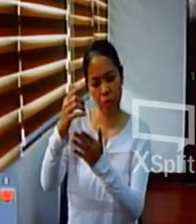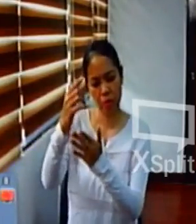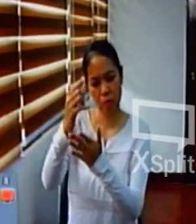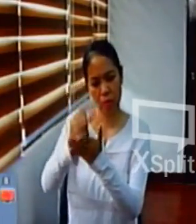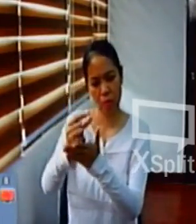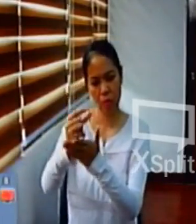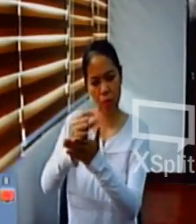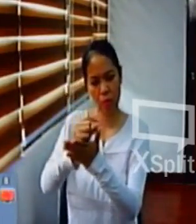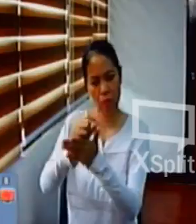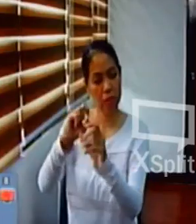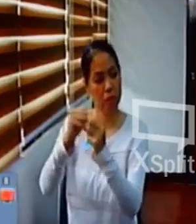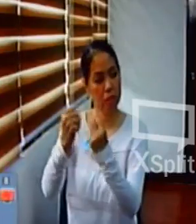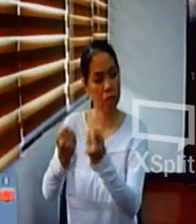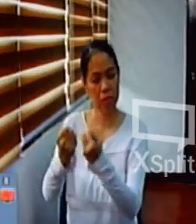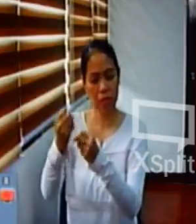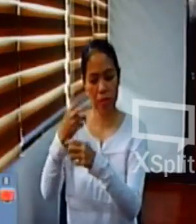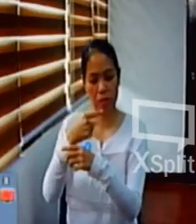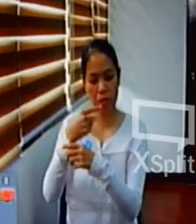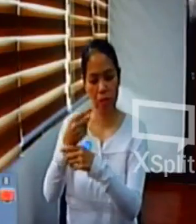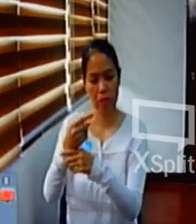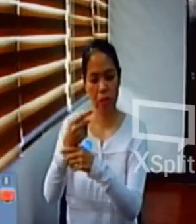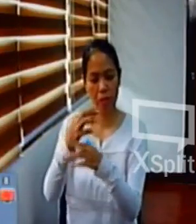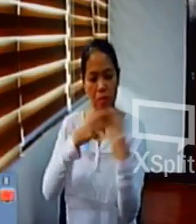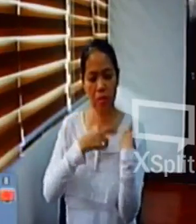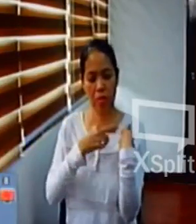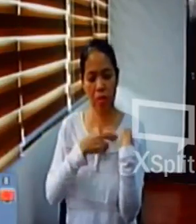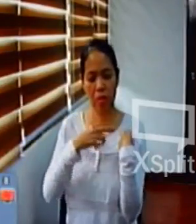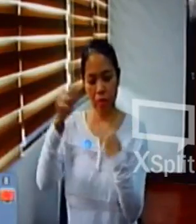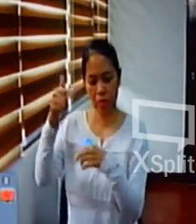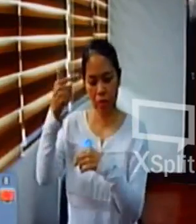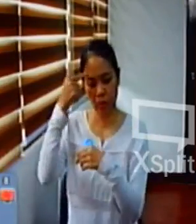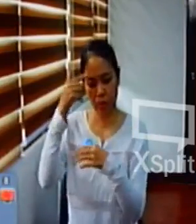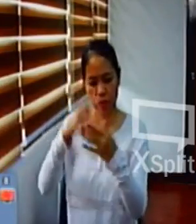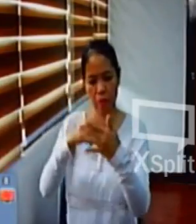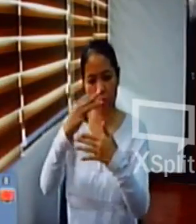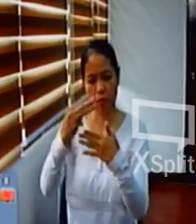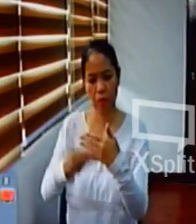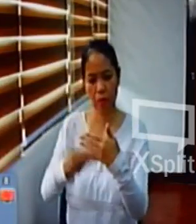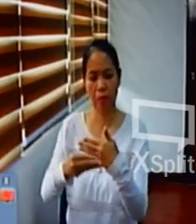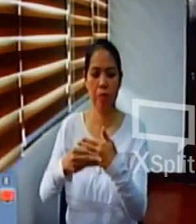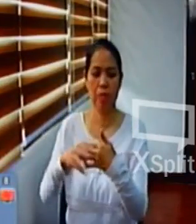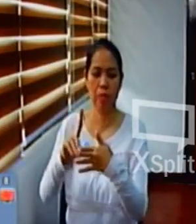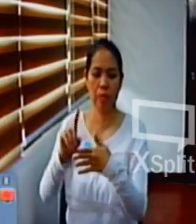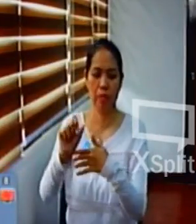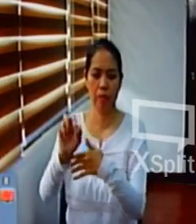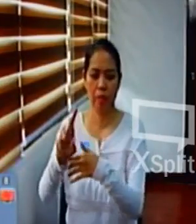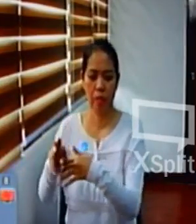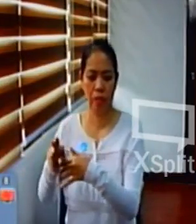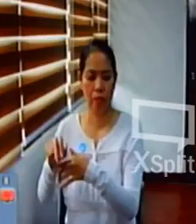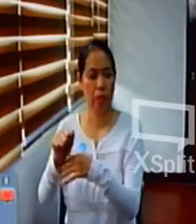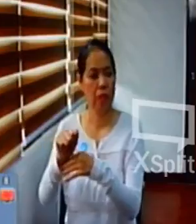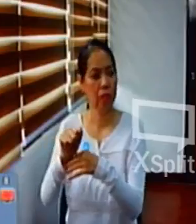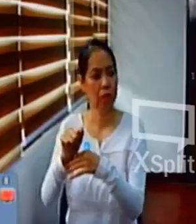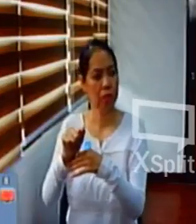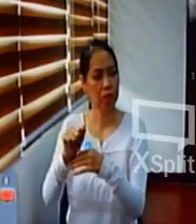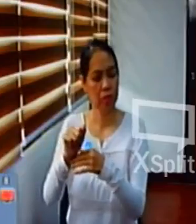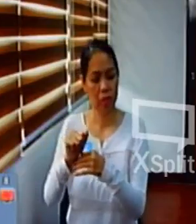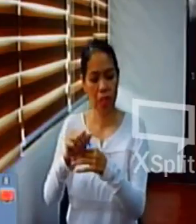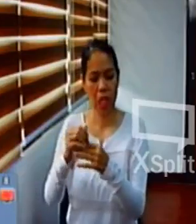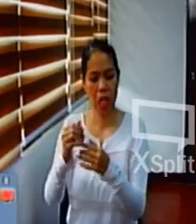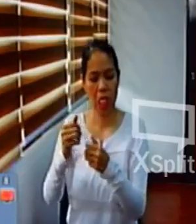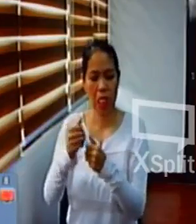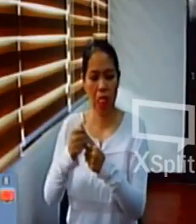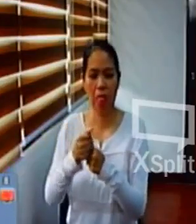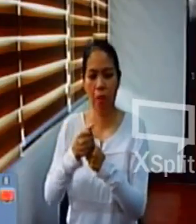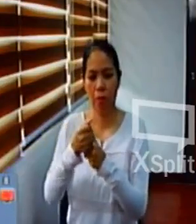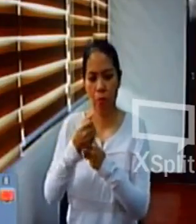the responsibility of government and for the programs of the Department of Agriculture to address climate